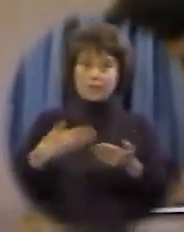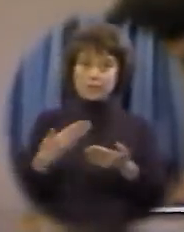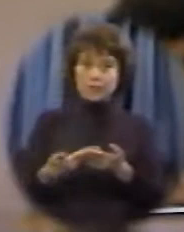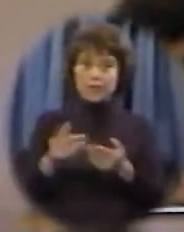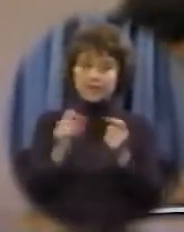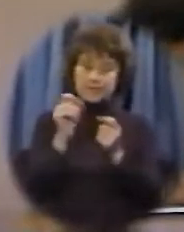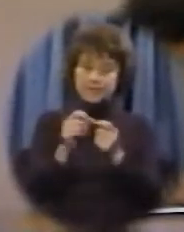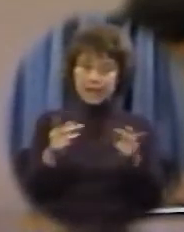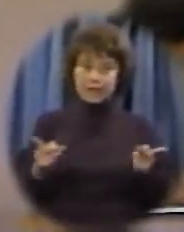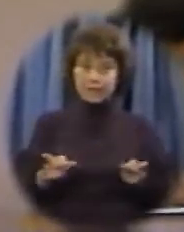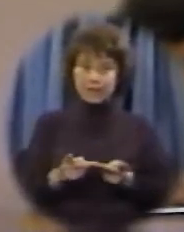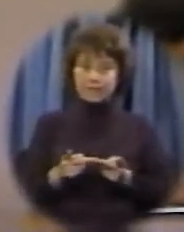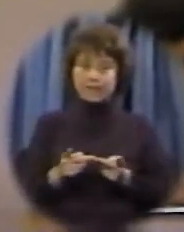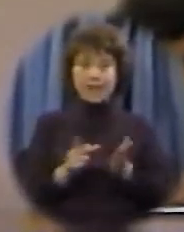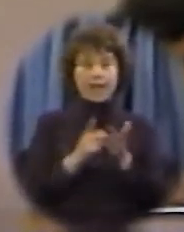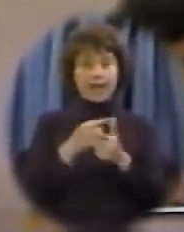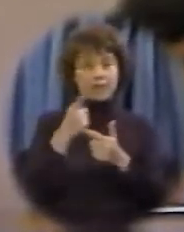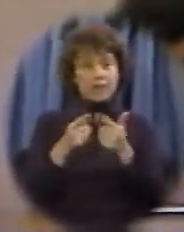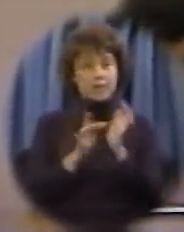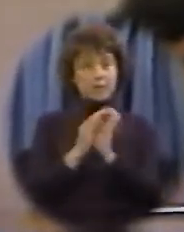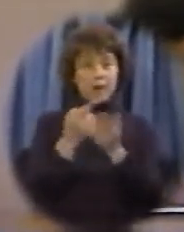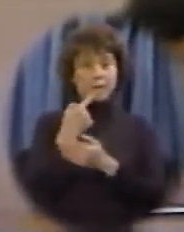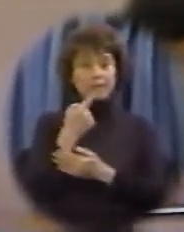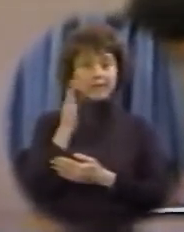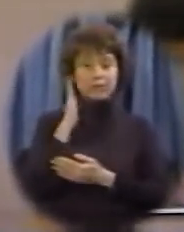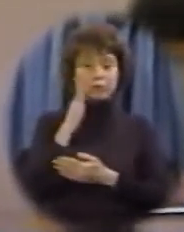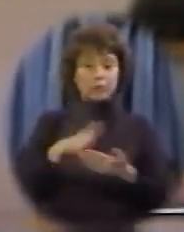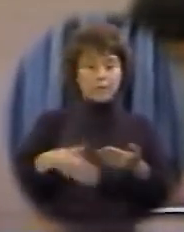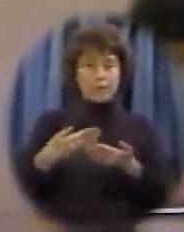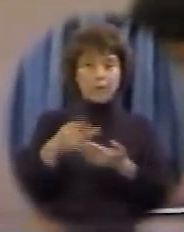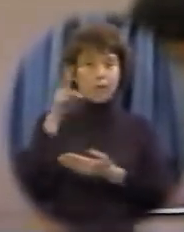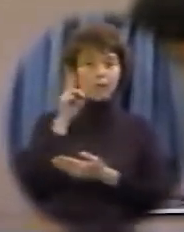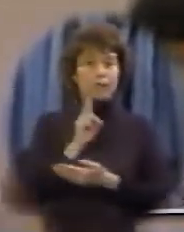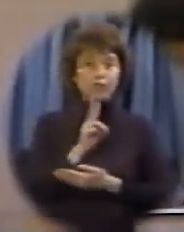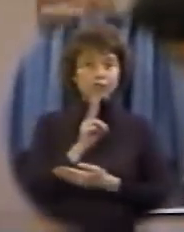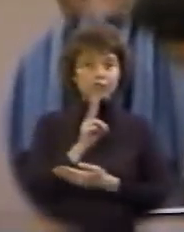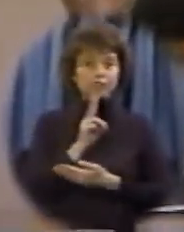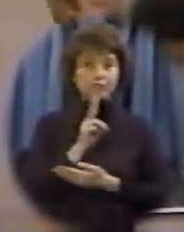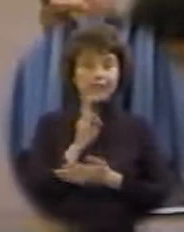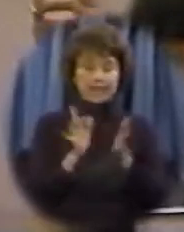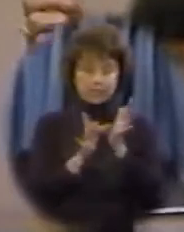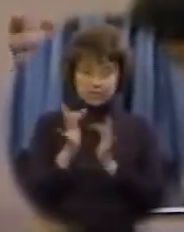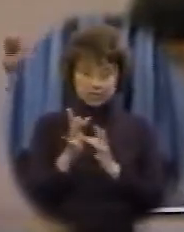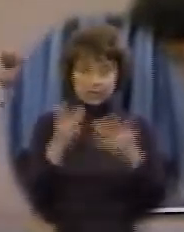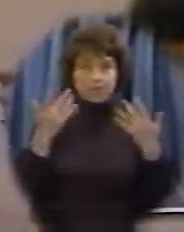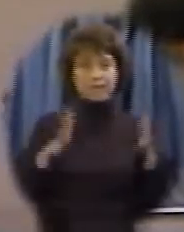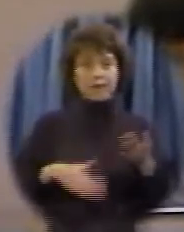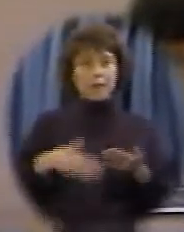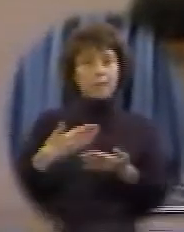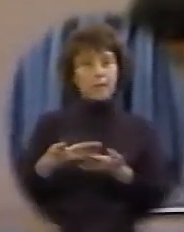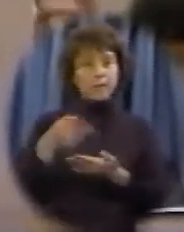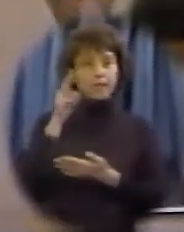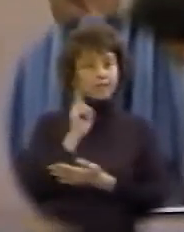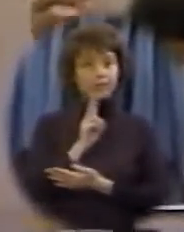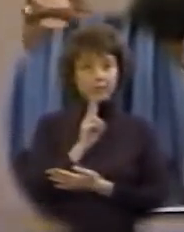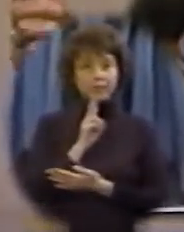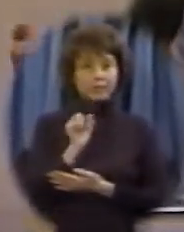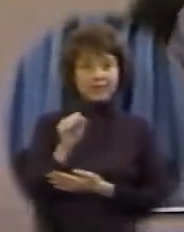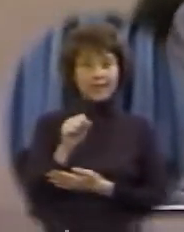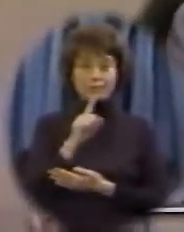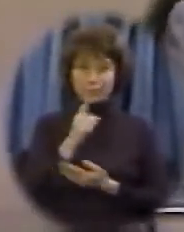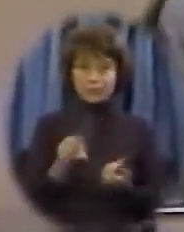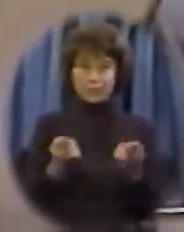and thank God he was. Amen. Amen. Not of a young woman, as the New Bible says, but he was born of a virgin. He was